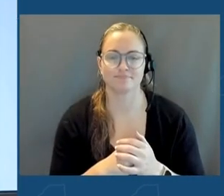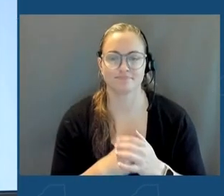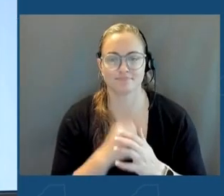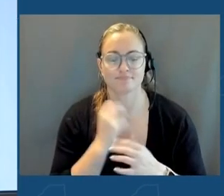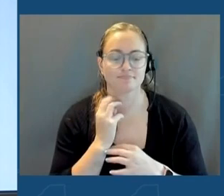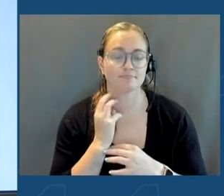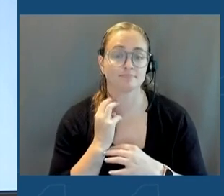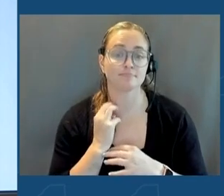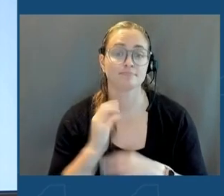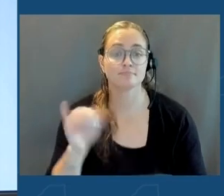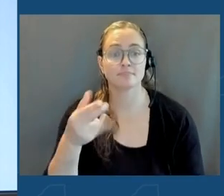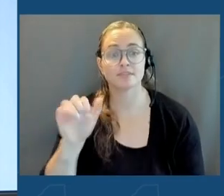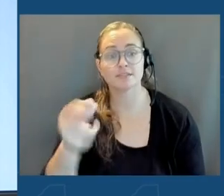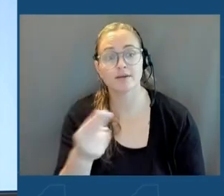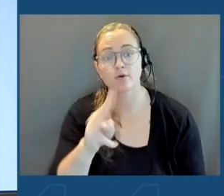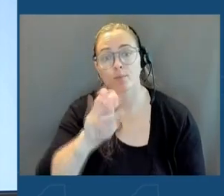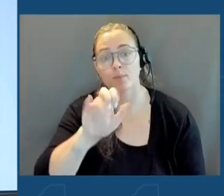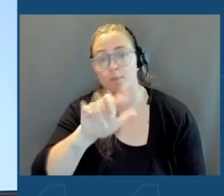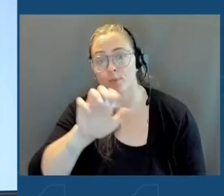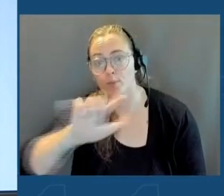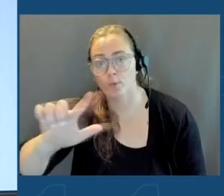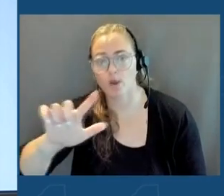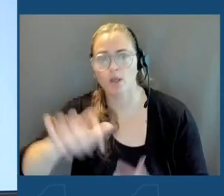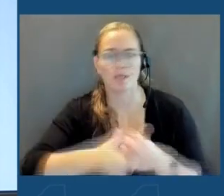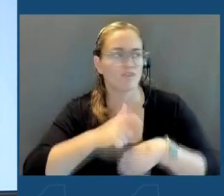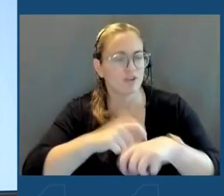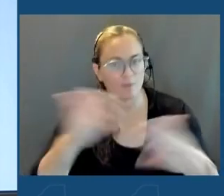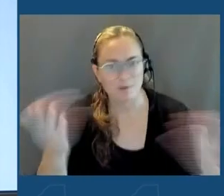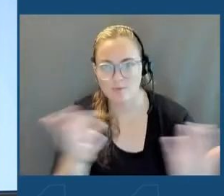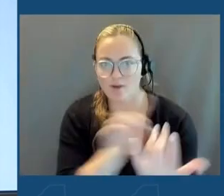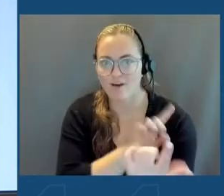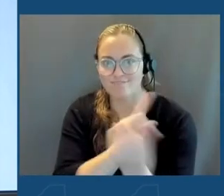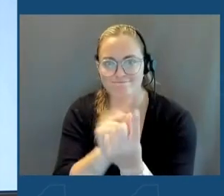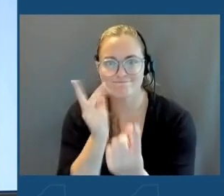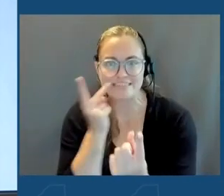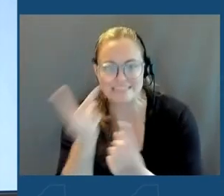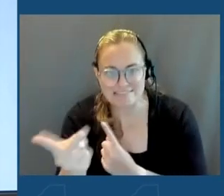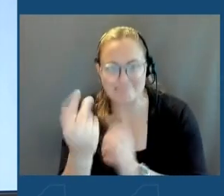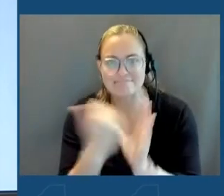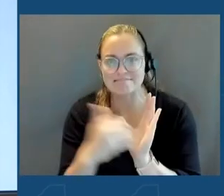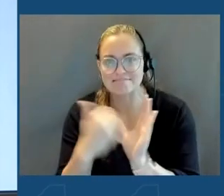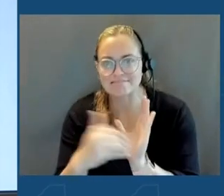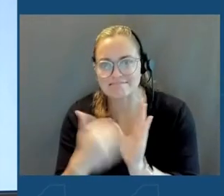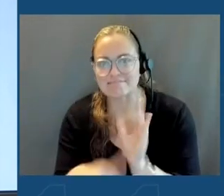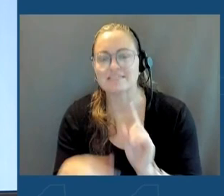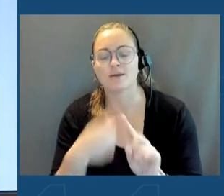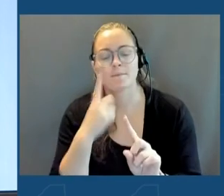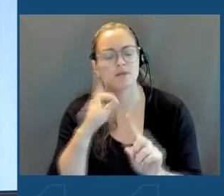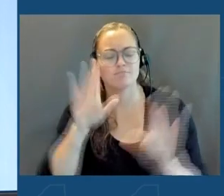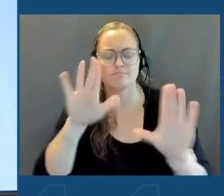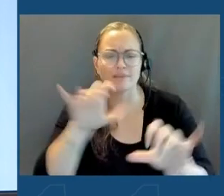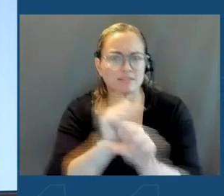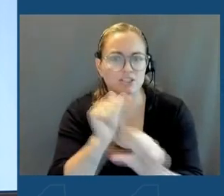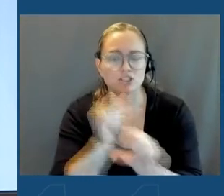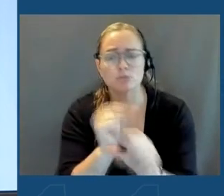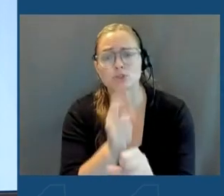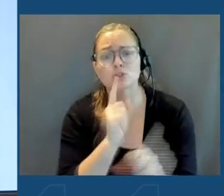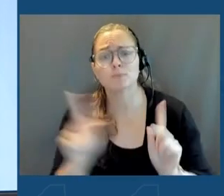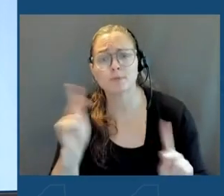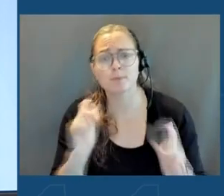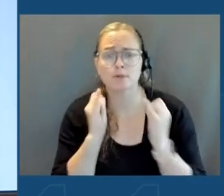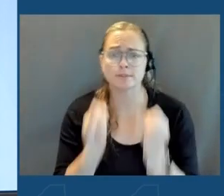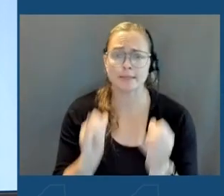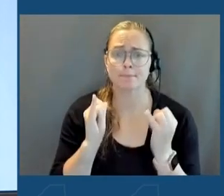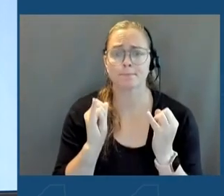Sarah Broadwell, who I've seen every time I'm here, she has done an incredible job making sure that people like me have a chance